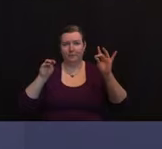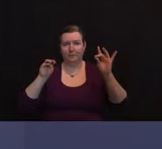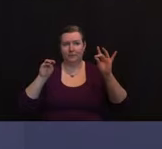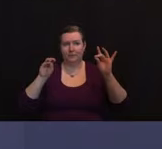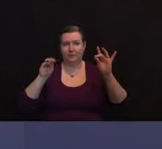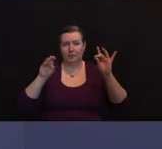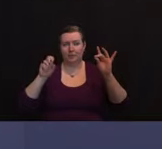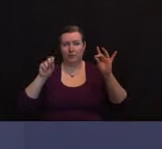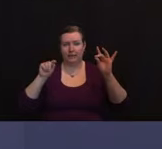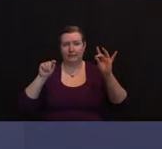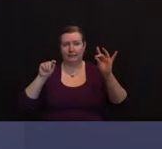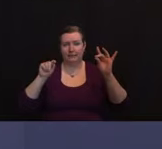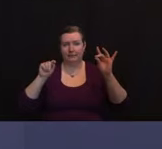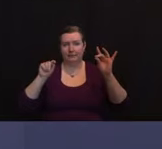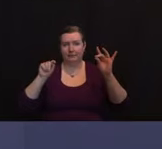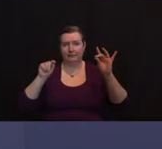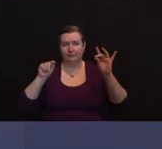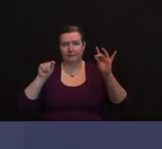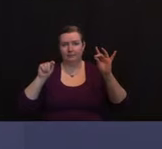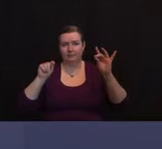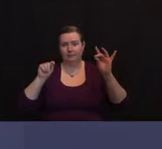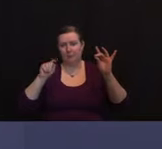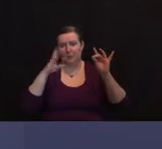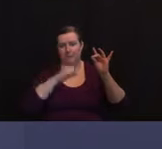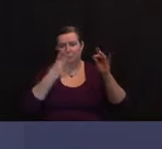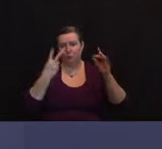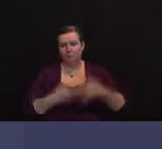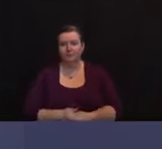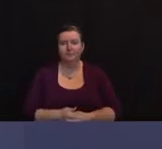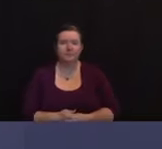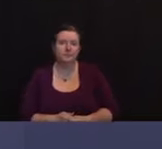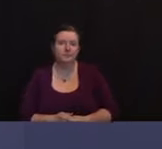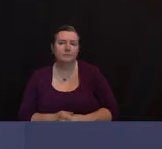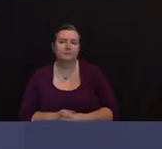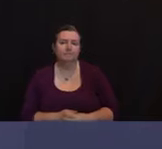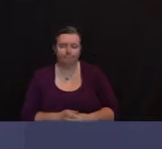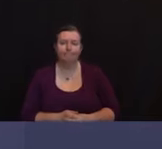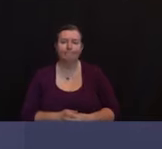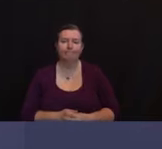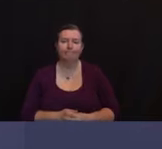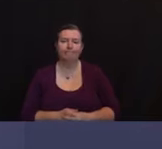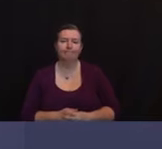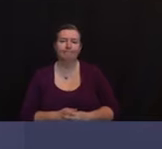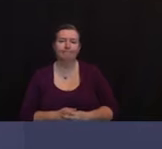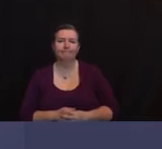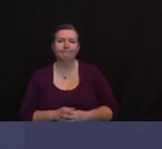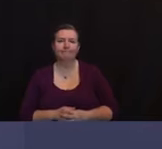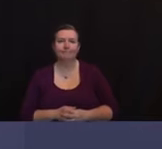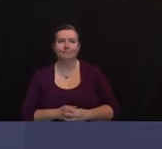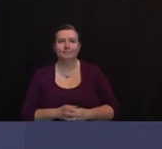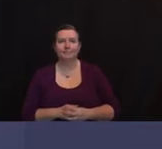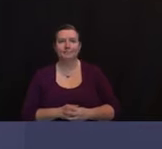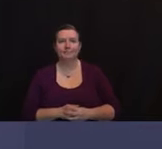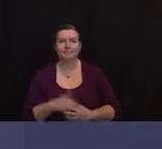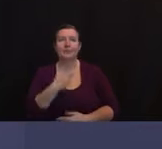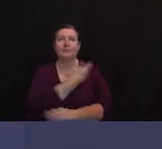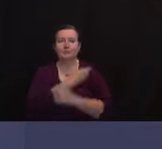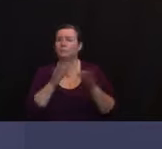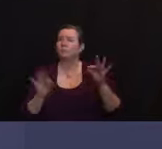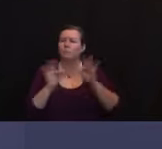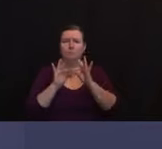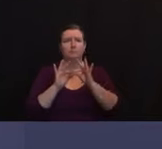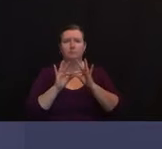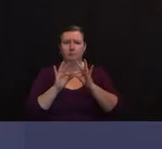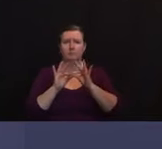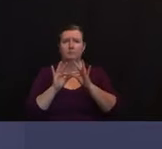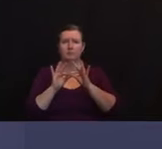As I noted earlier, vaccination is an important part of protecting residents of these facilities. Long-term care facilities are